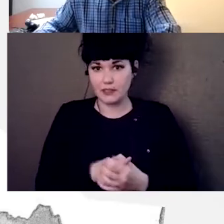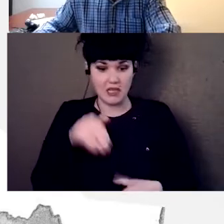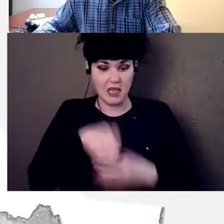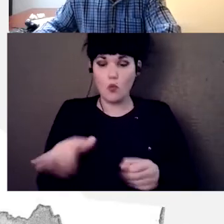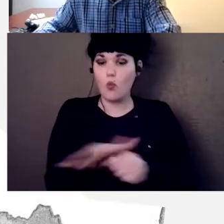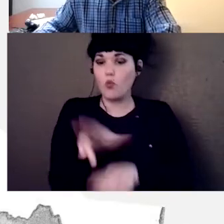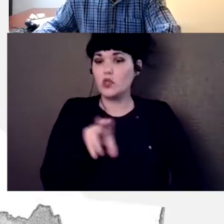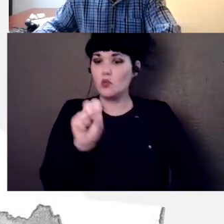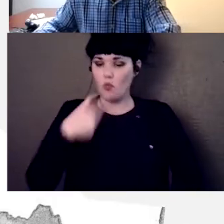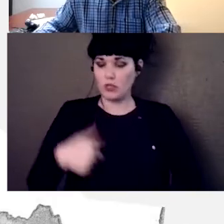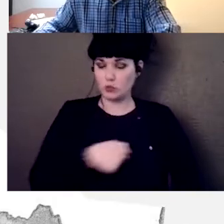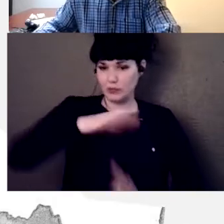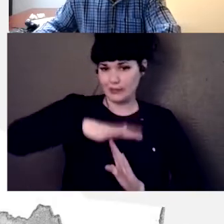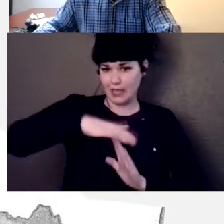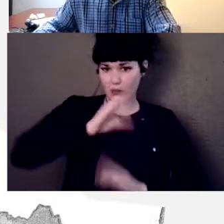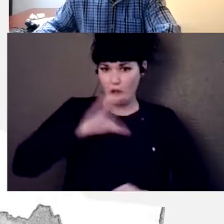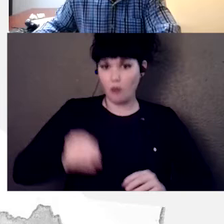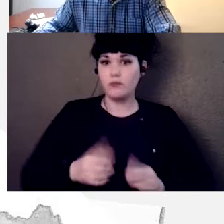country.